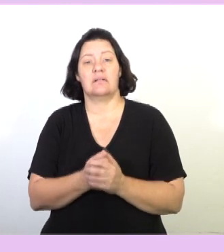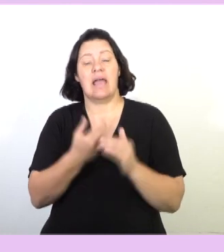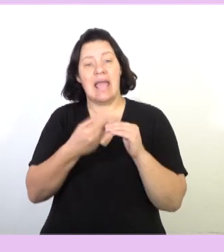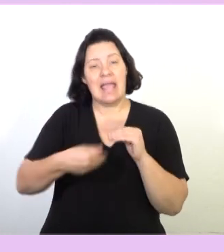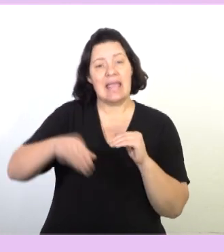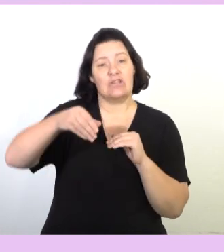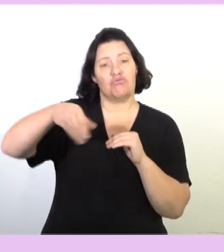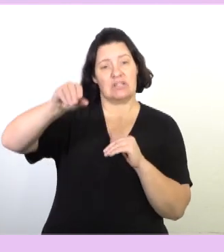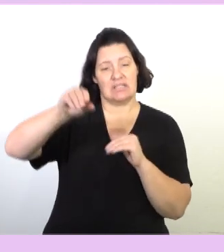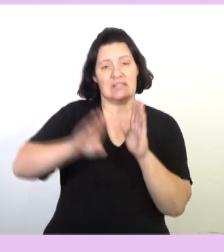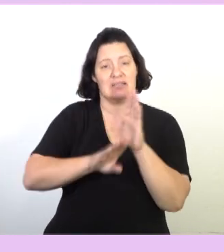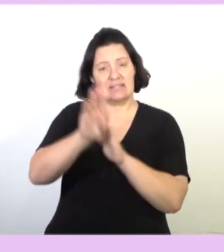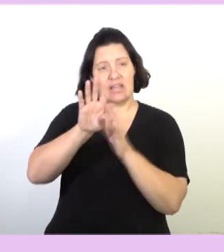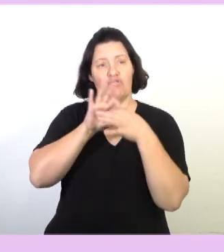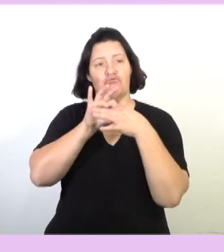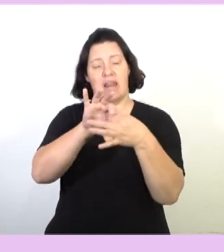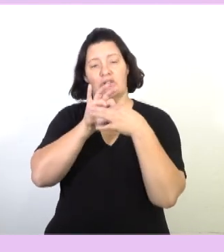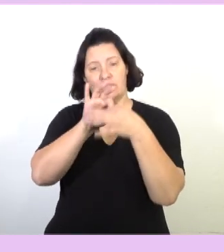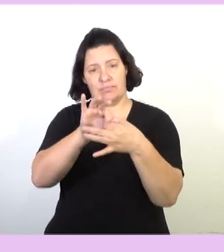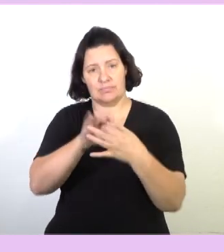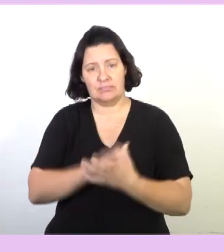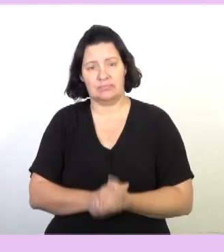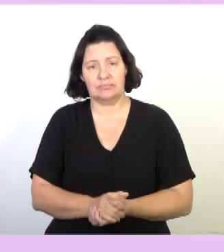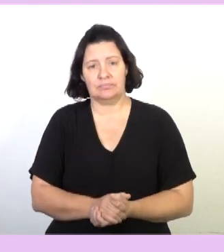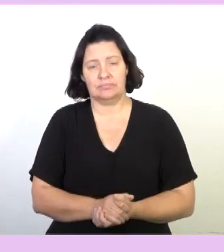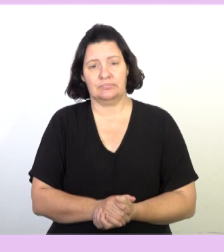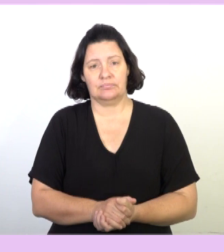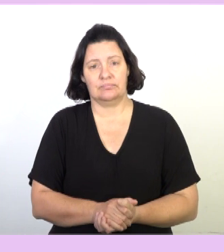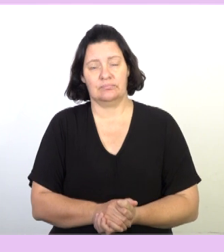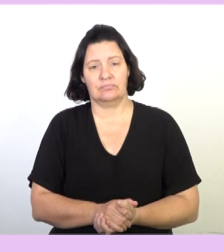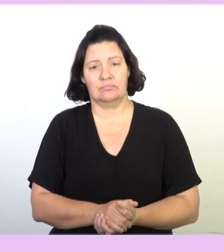a increasing relationship.